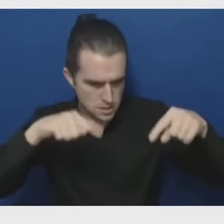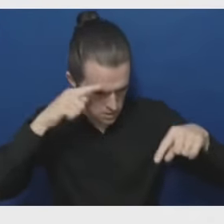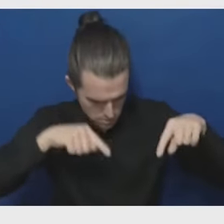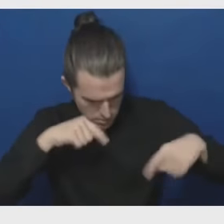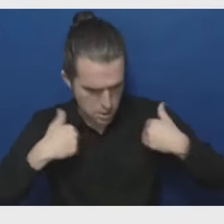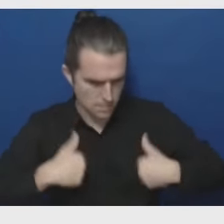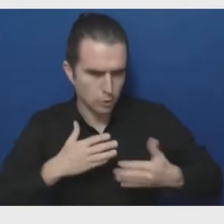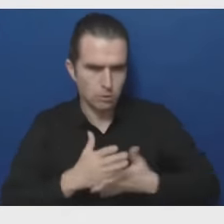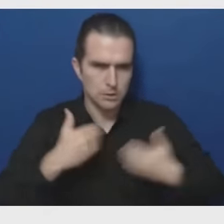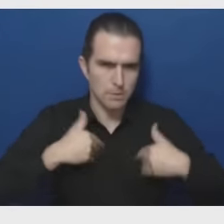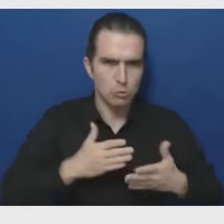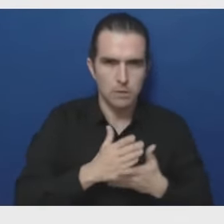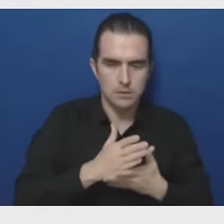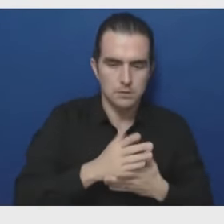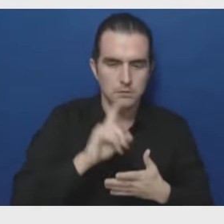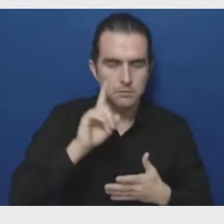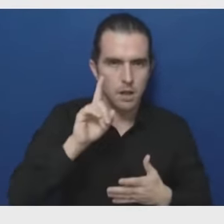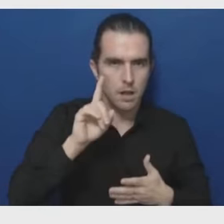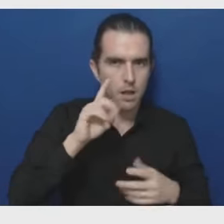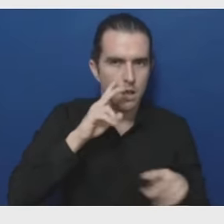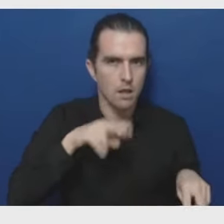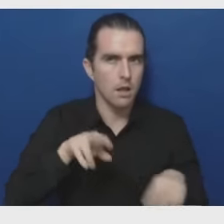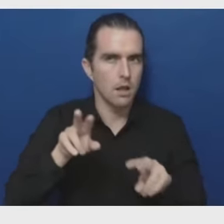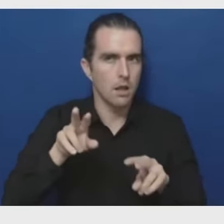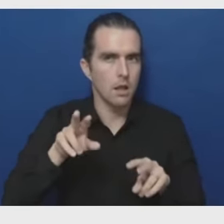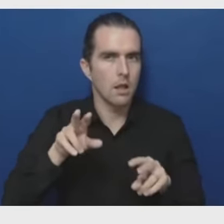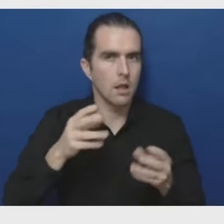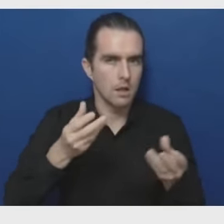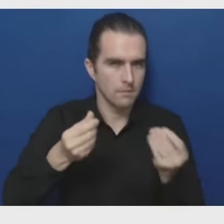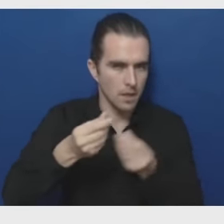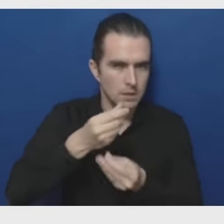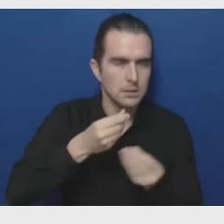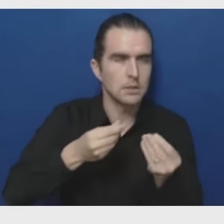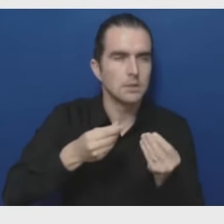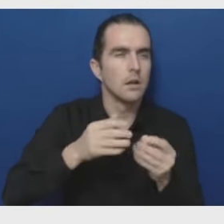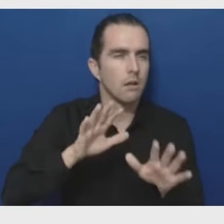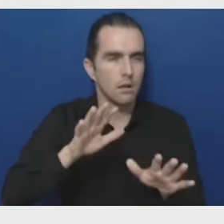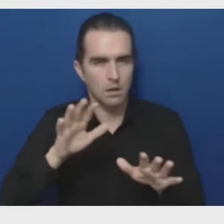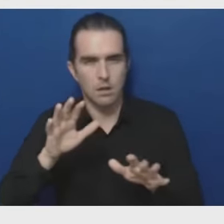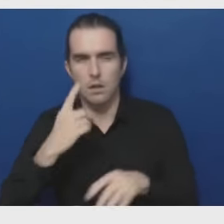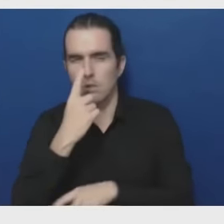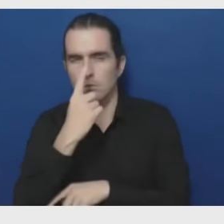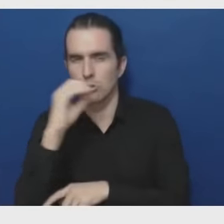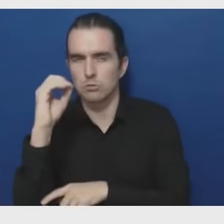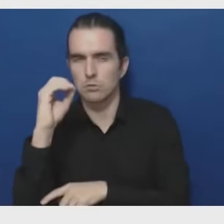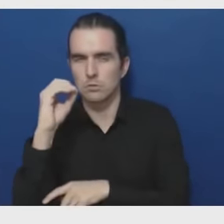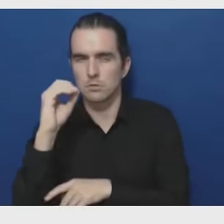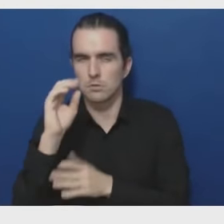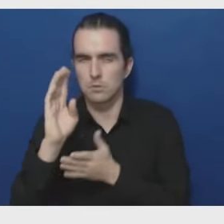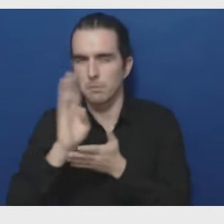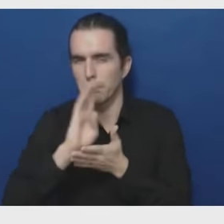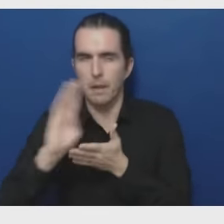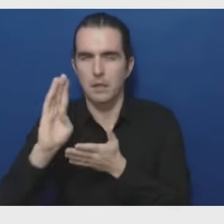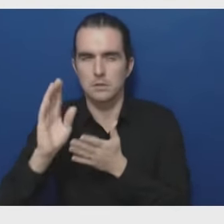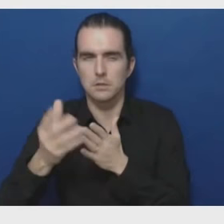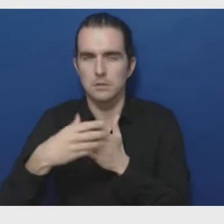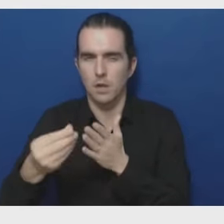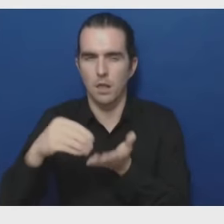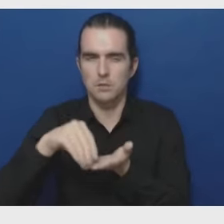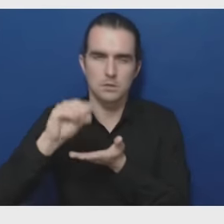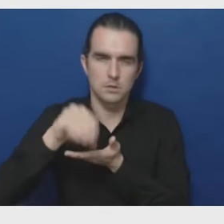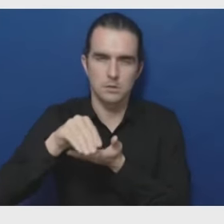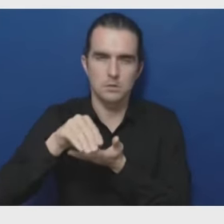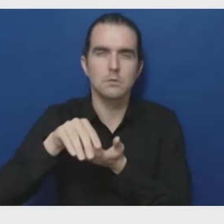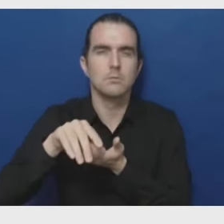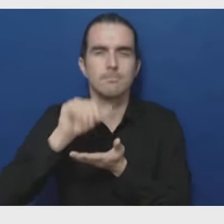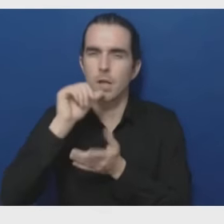And a lot has been said today about this, but it's so important to ensure that we have the means to fight for a climate justice